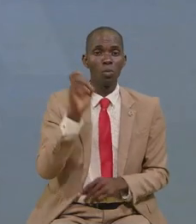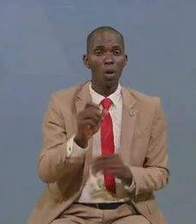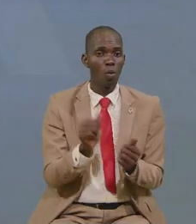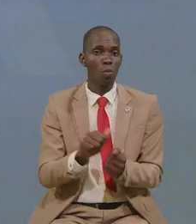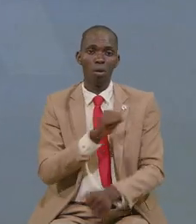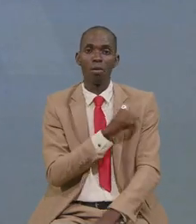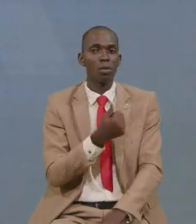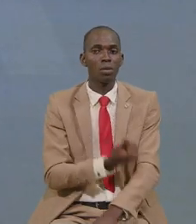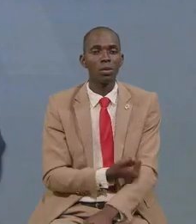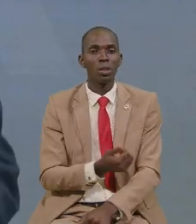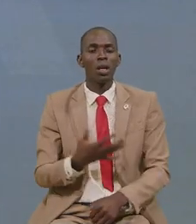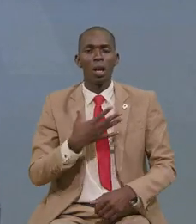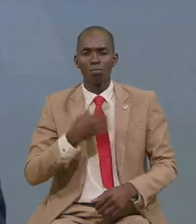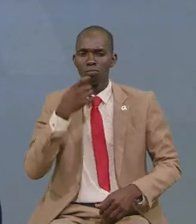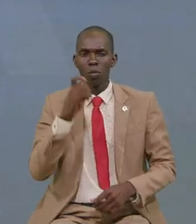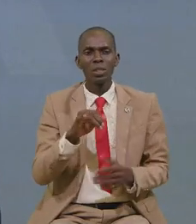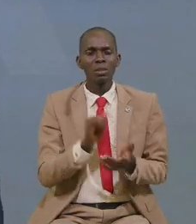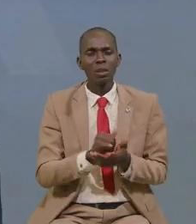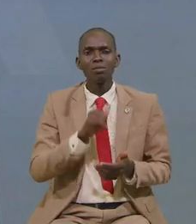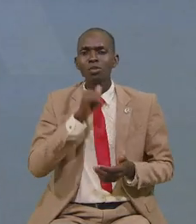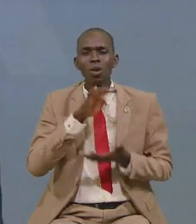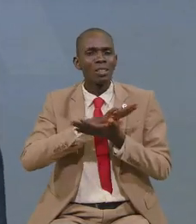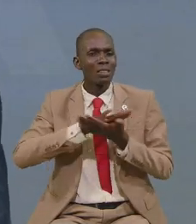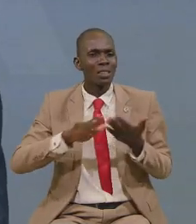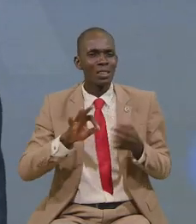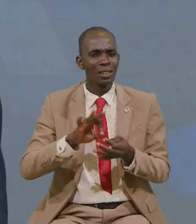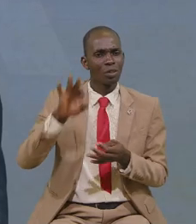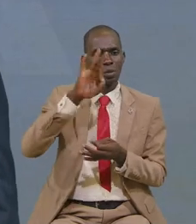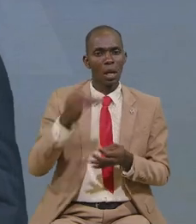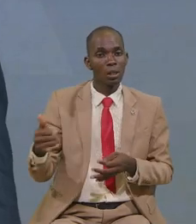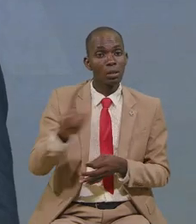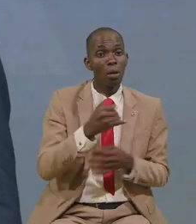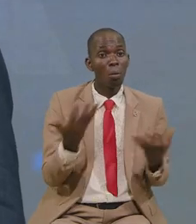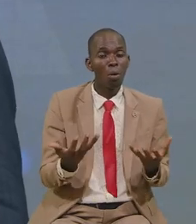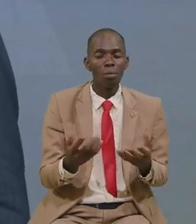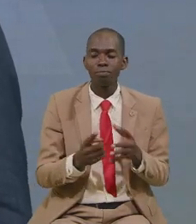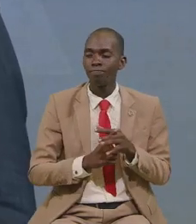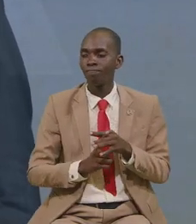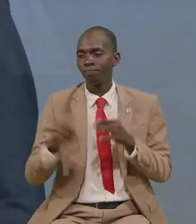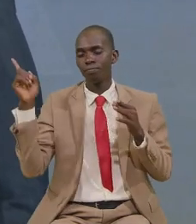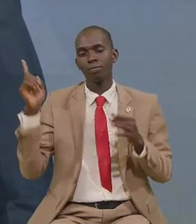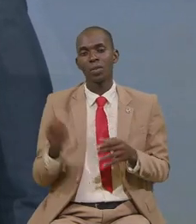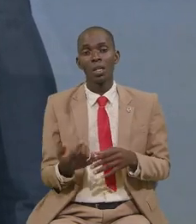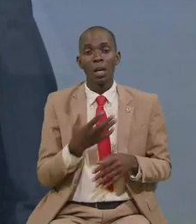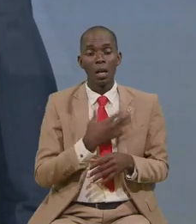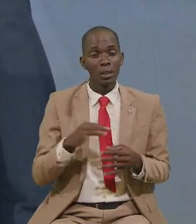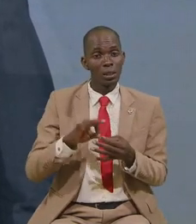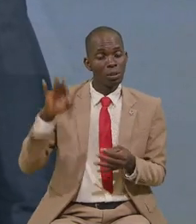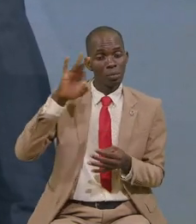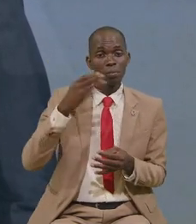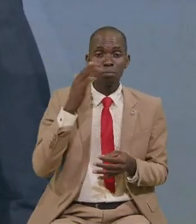unclean spirits, and they come out. And they come